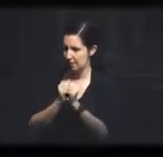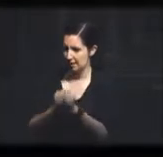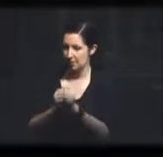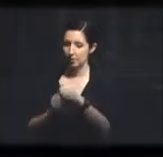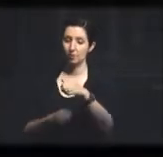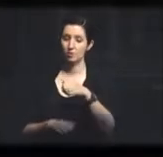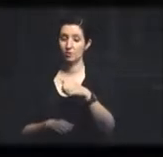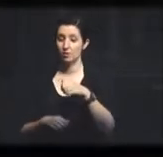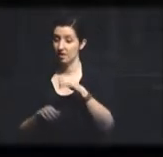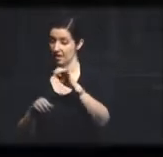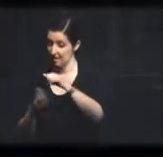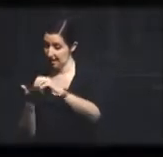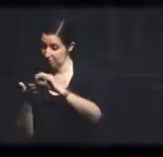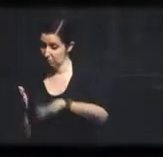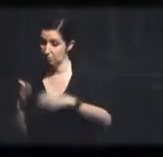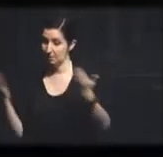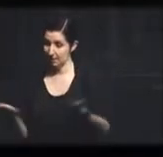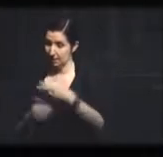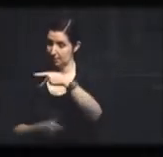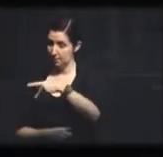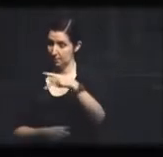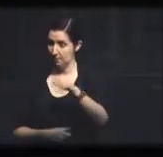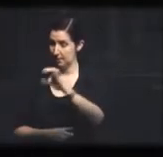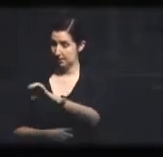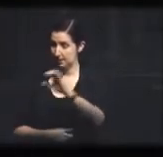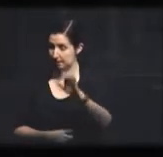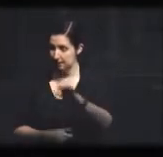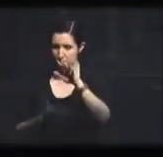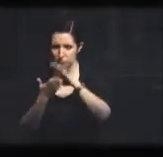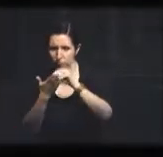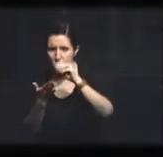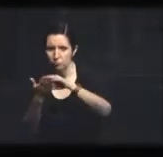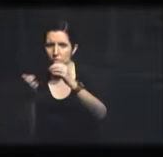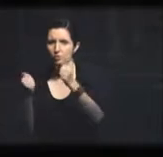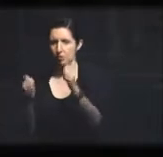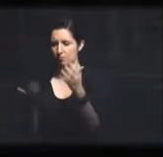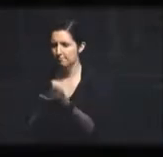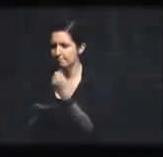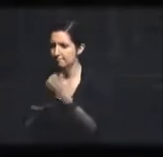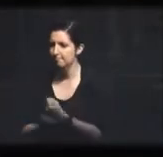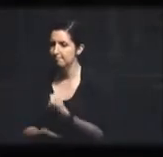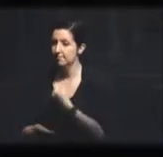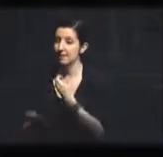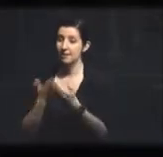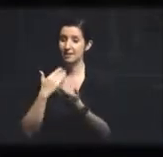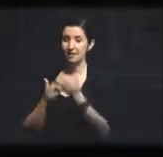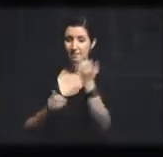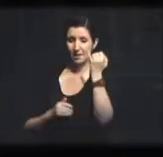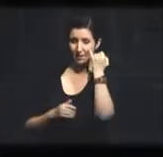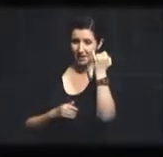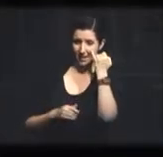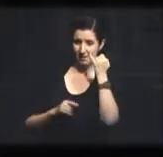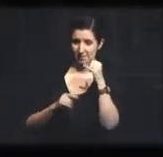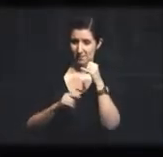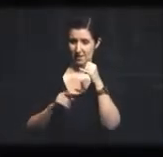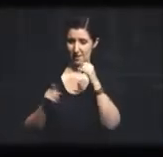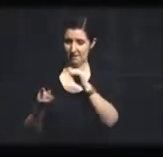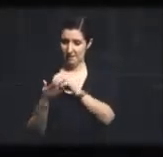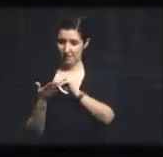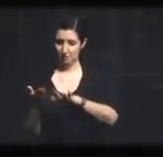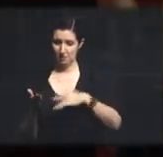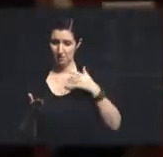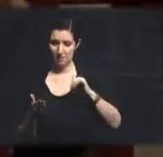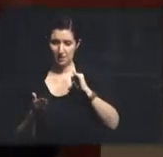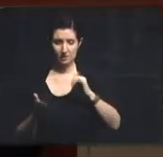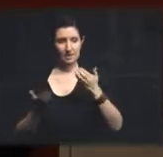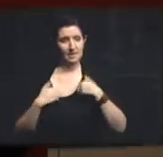College student, whether they're learning, whether they're gaining, whether somebody believes in them and is encouraging them, nurturing them, challenging them.